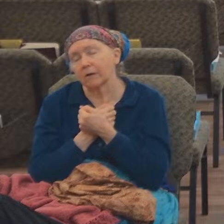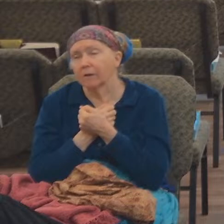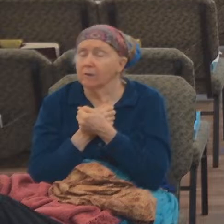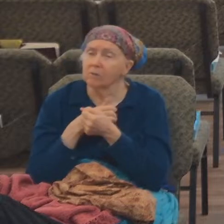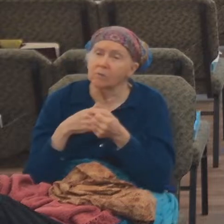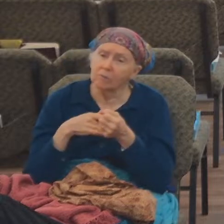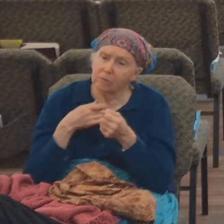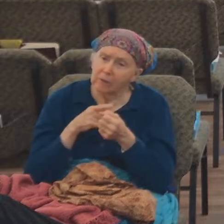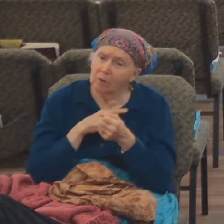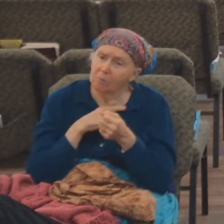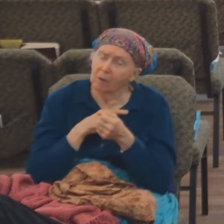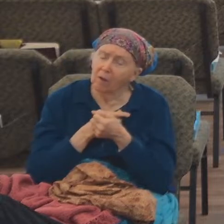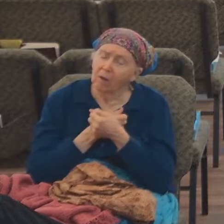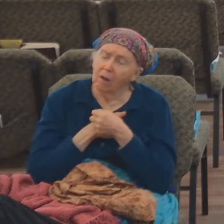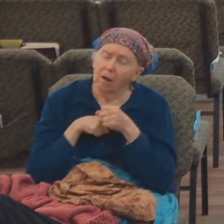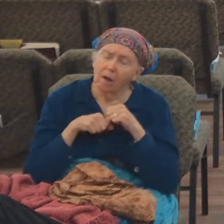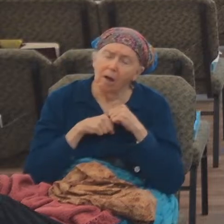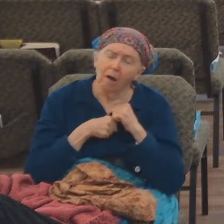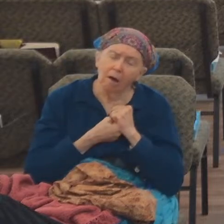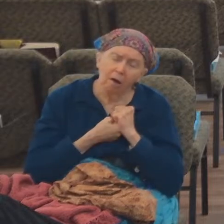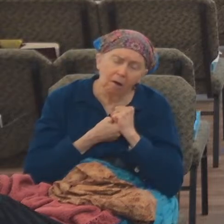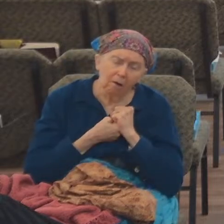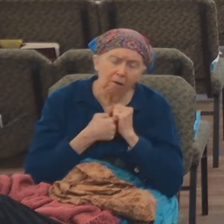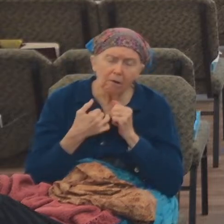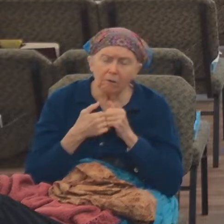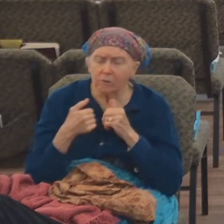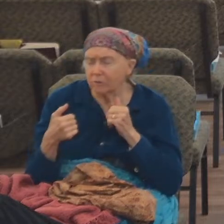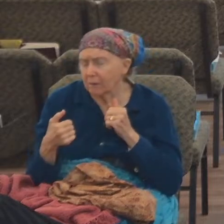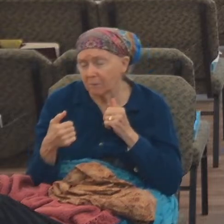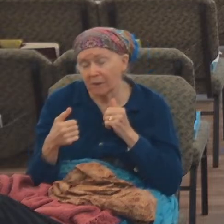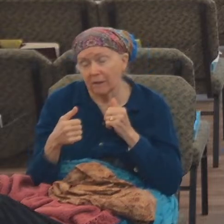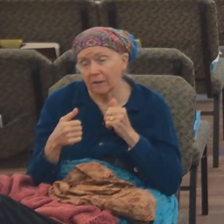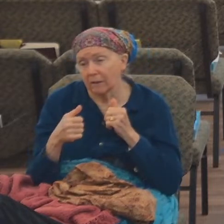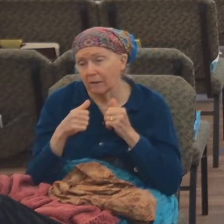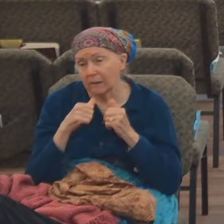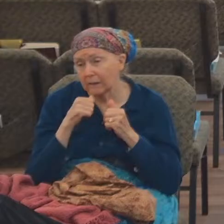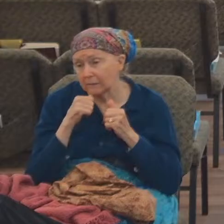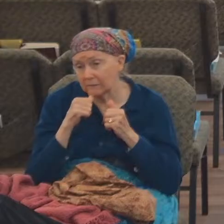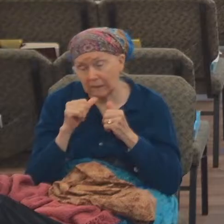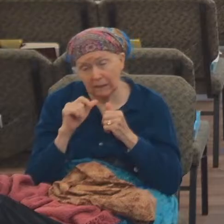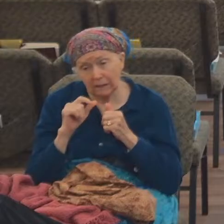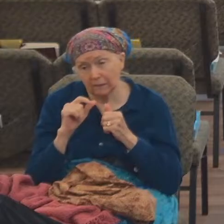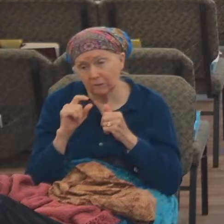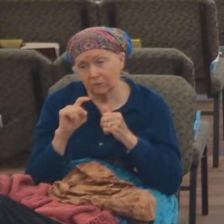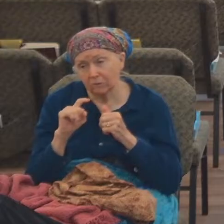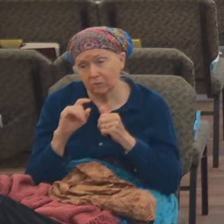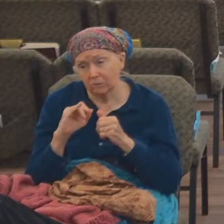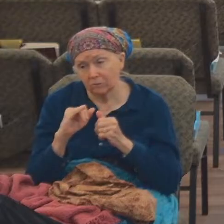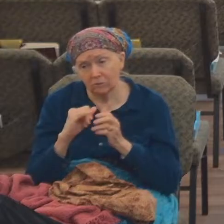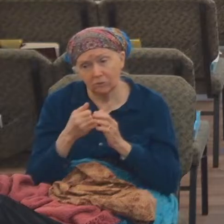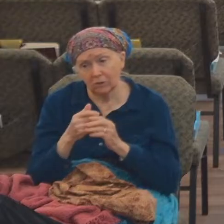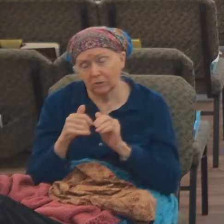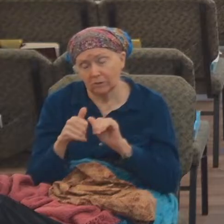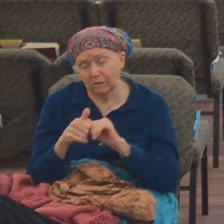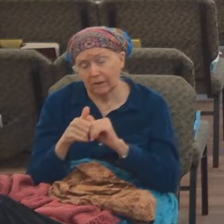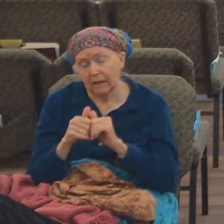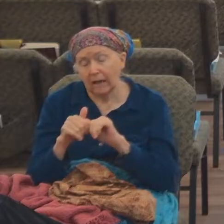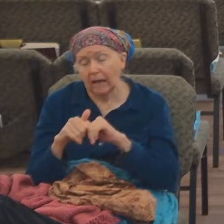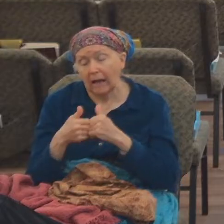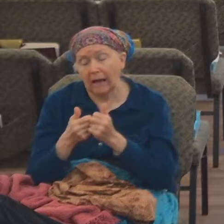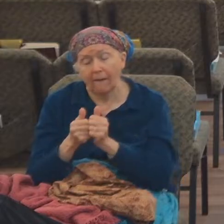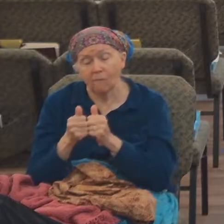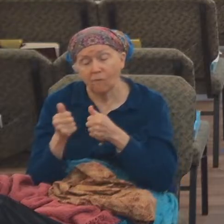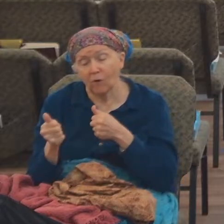He says separated. It doesn't have to do with distance, right? Look at what he says. Paul is saying